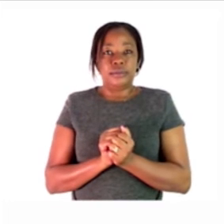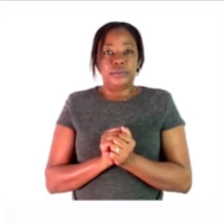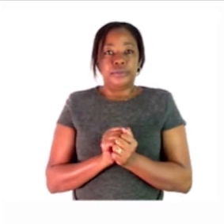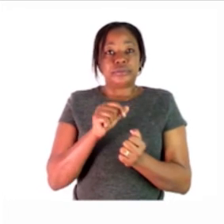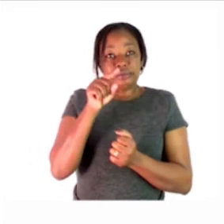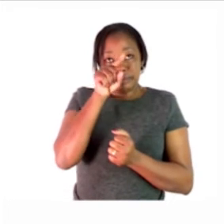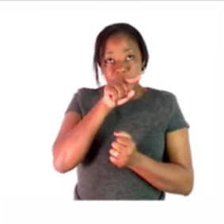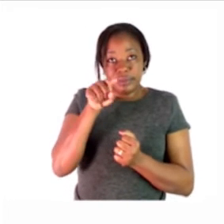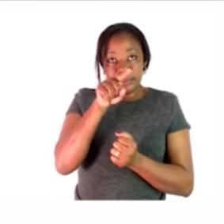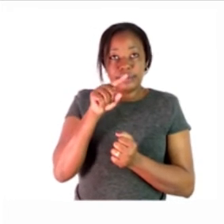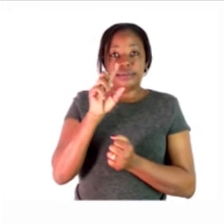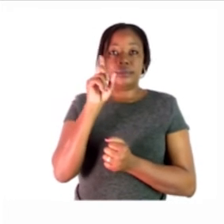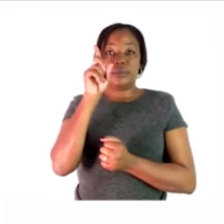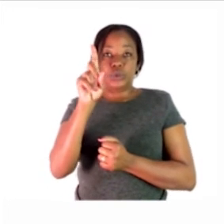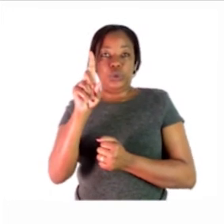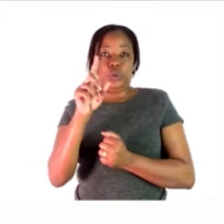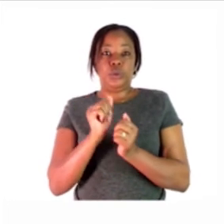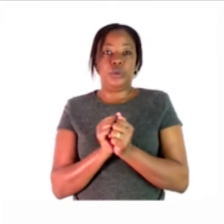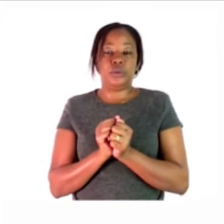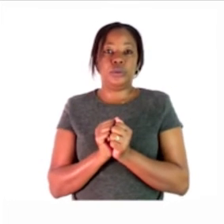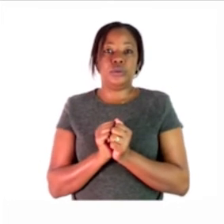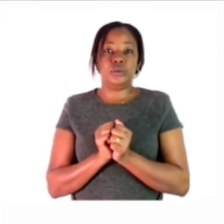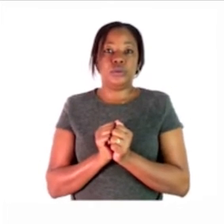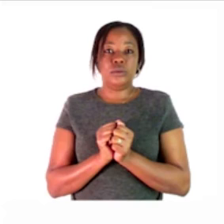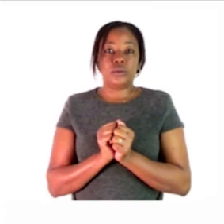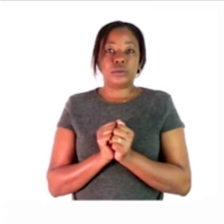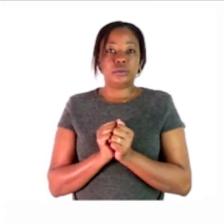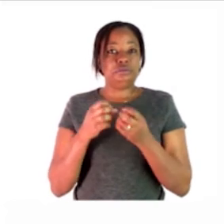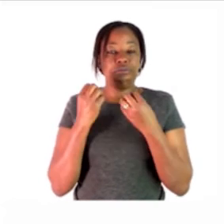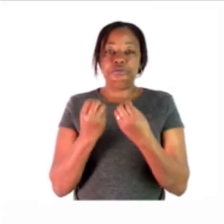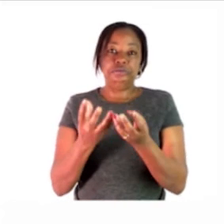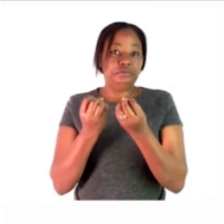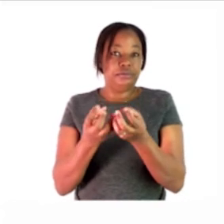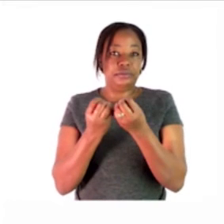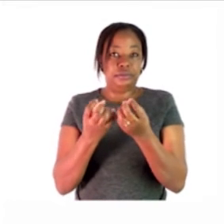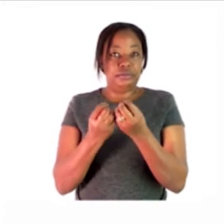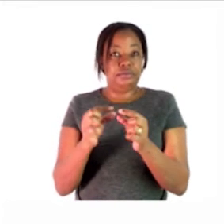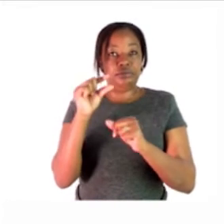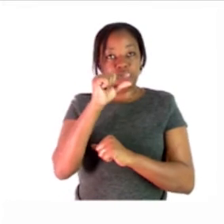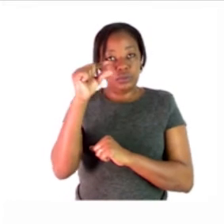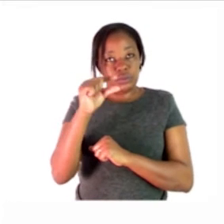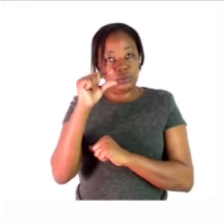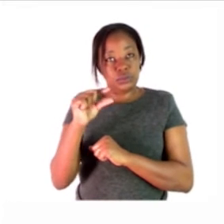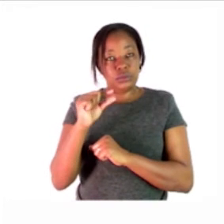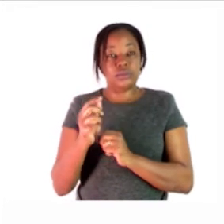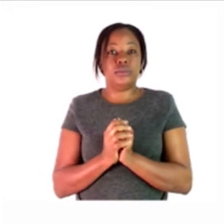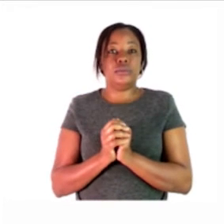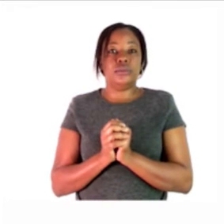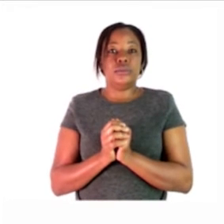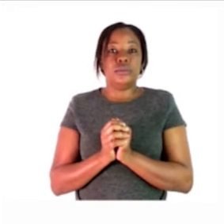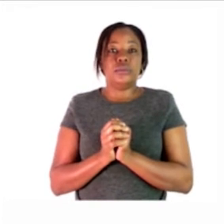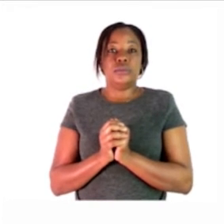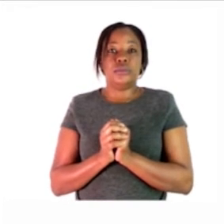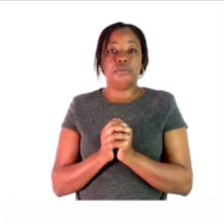Only two of them that we are going to look at. There are a lot of determiners words, but we are going to only look at some and